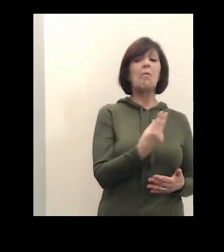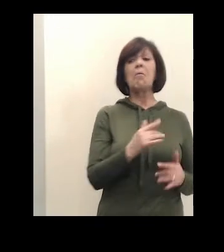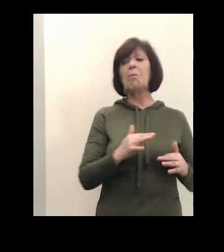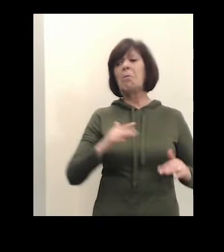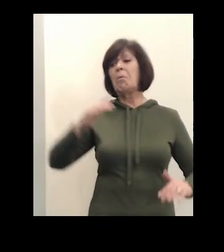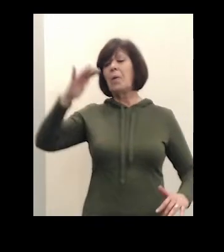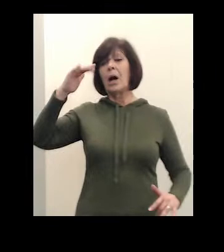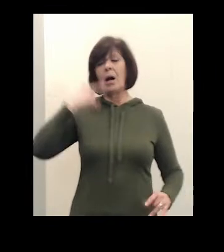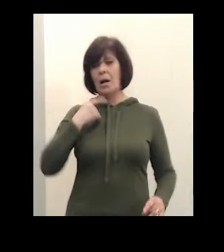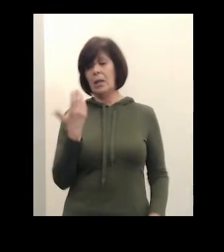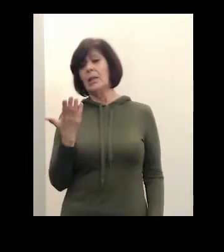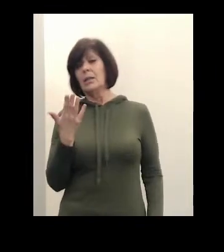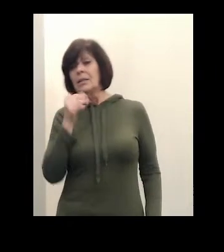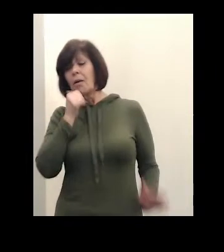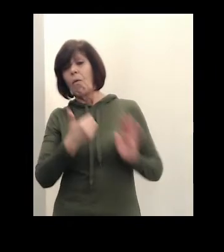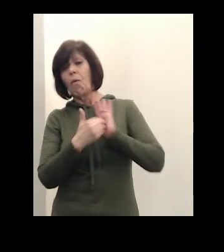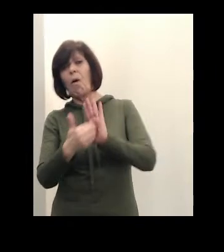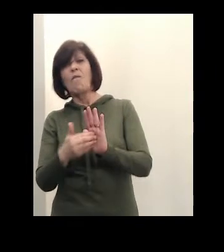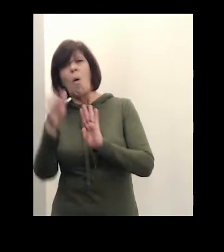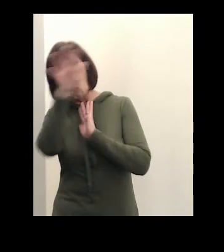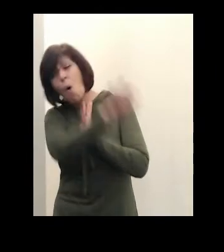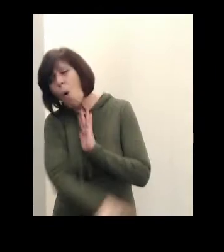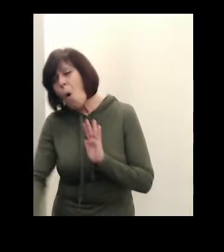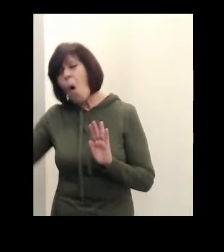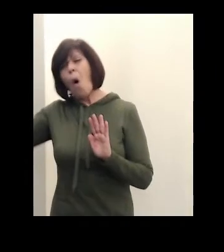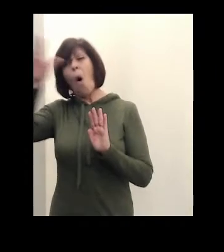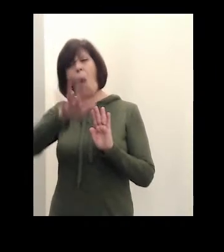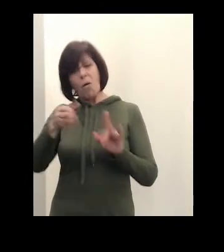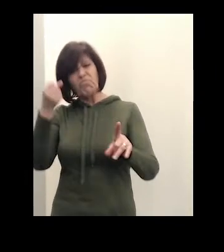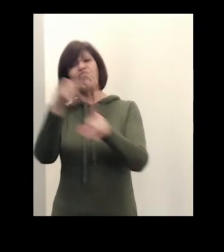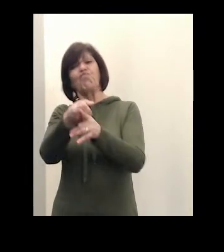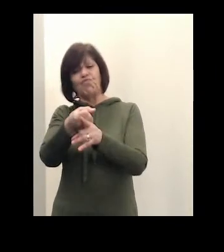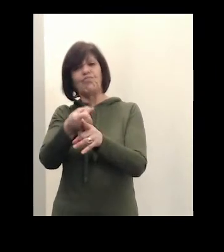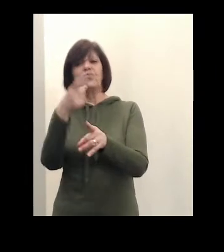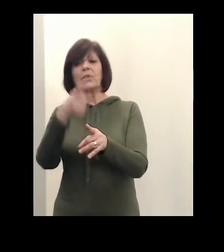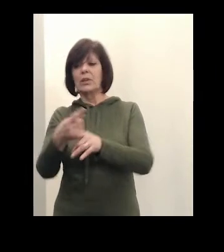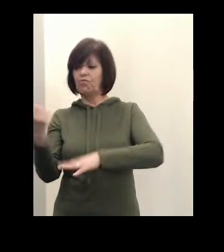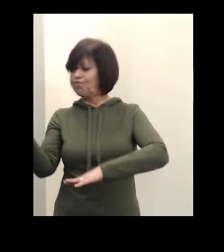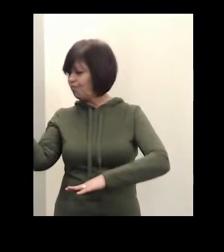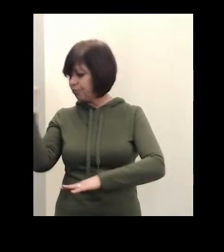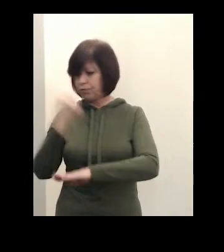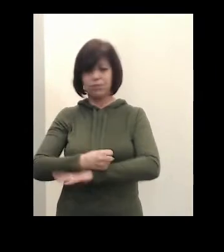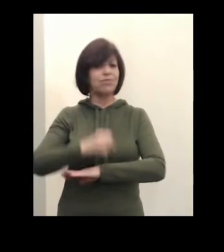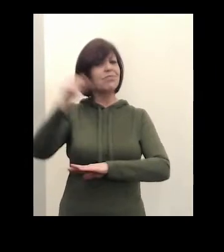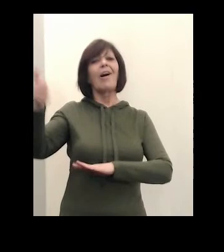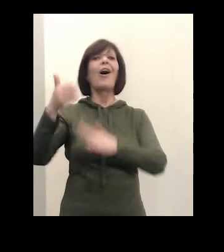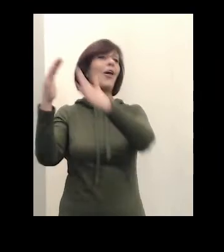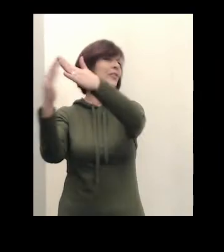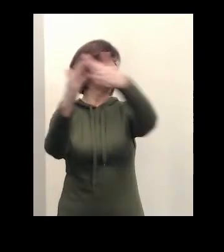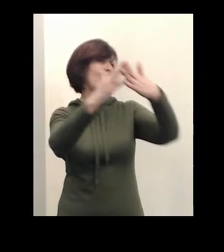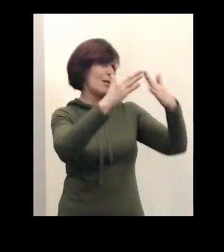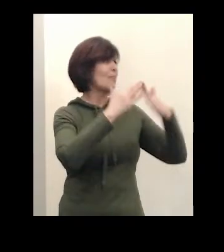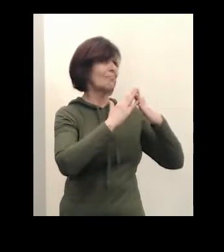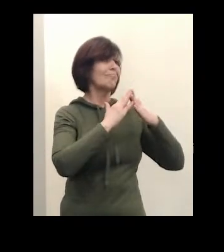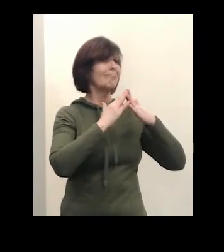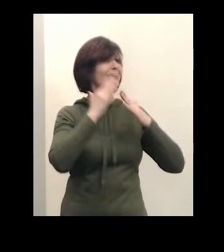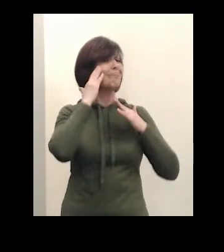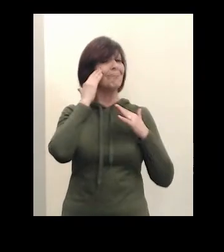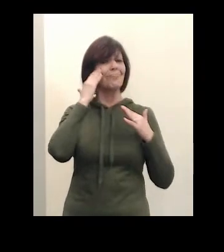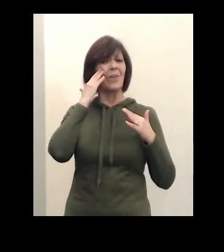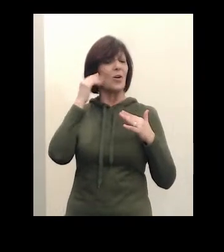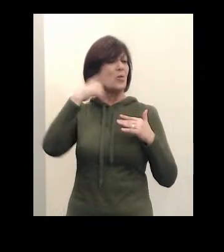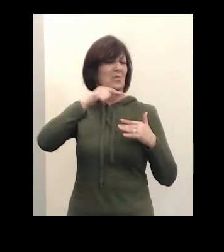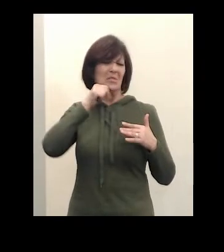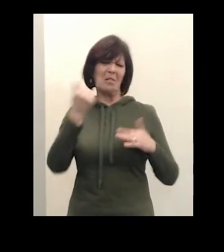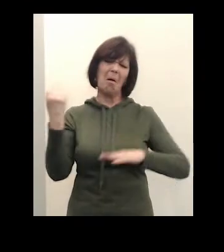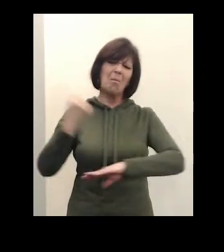snow like this that hits all of Erie County. This would shut down pretty much any other metro region, especially south of us. It doesn't shut us down.